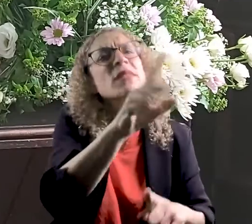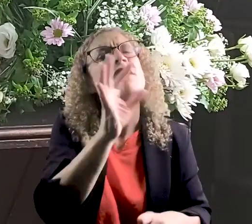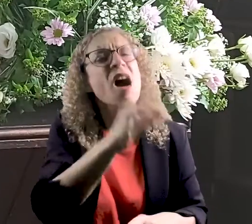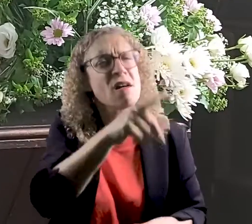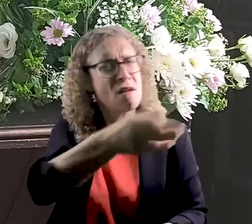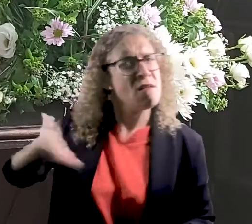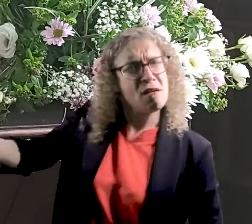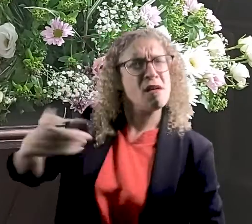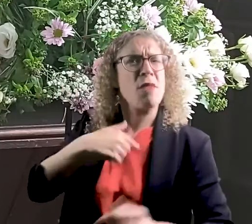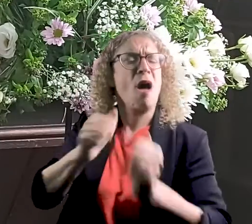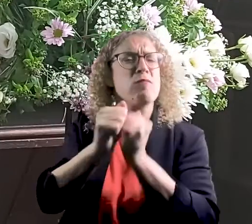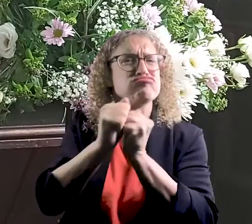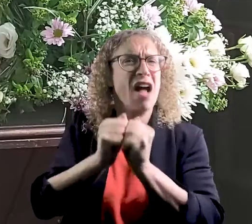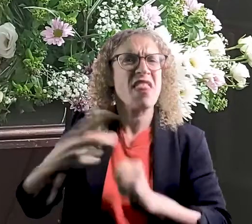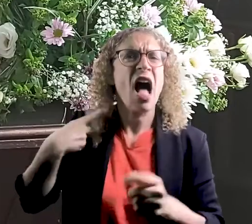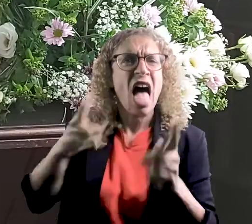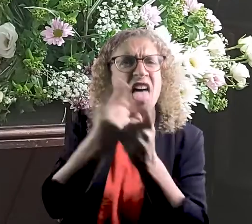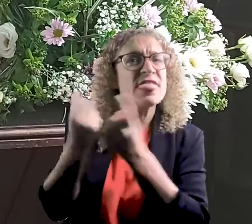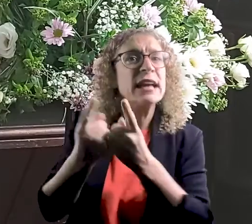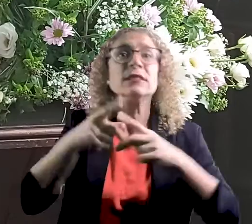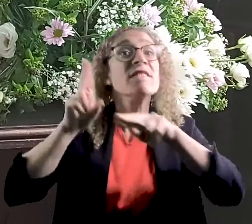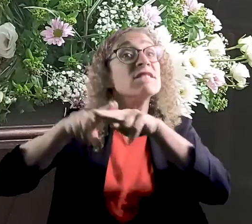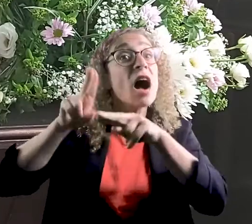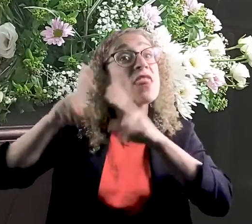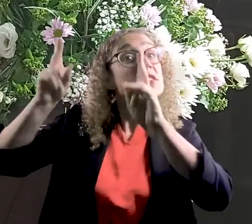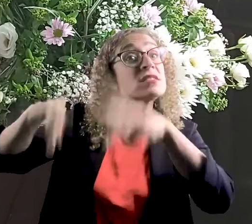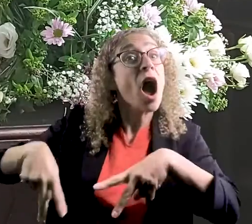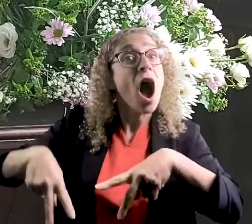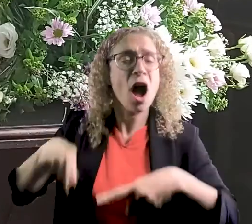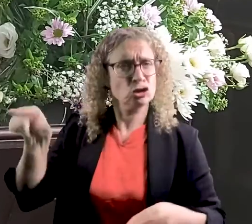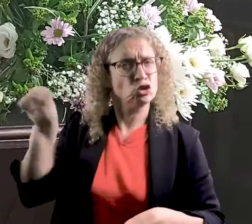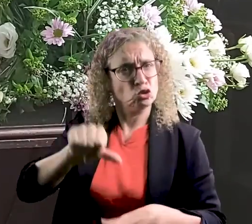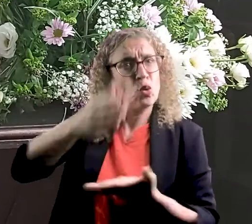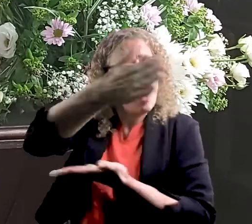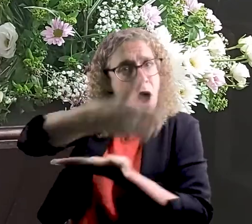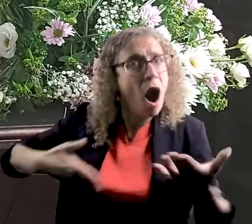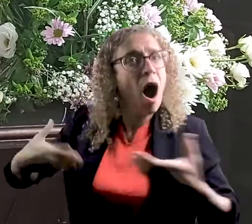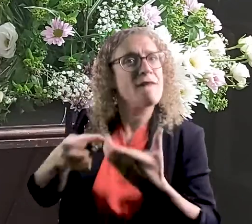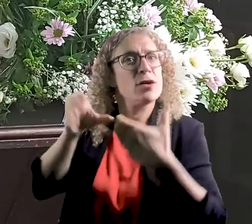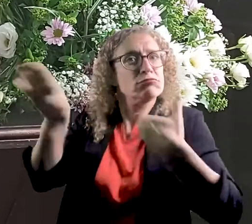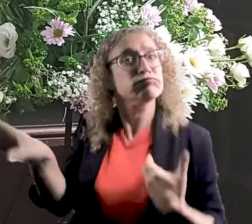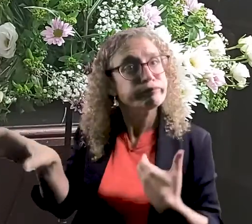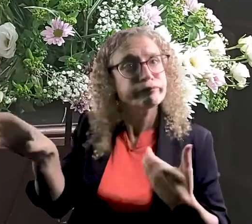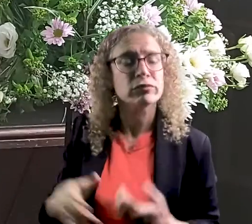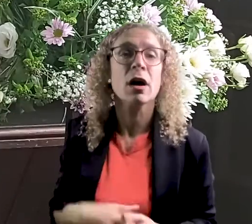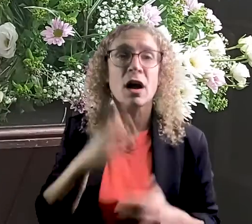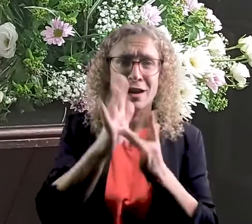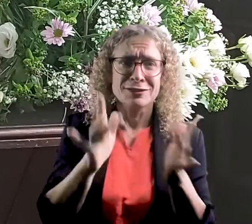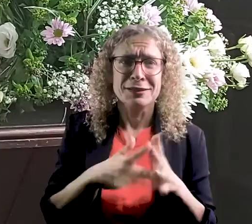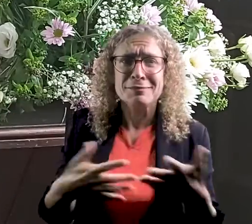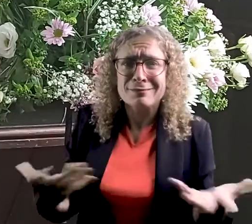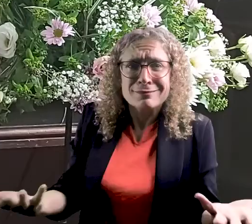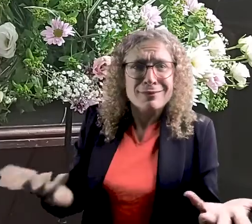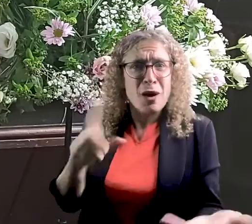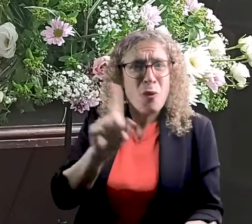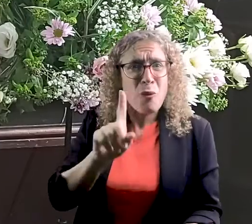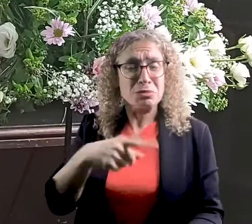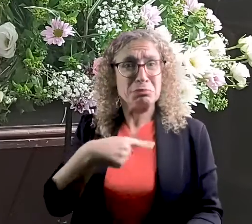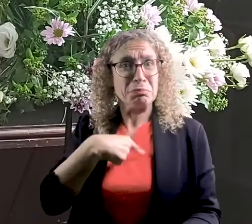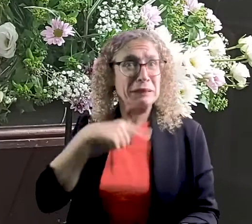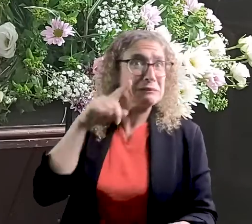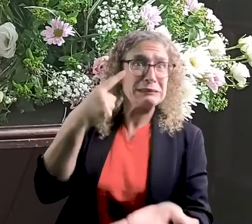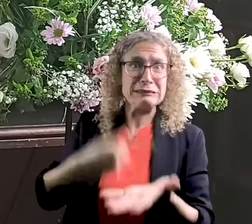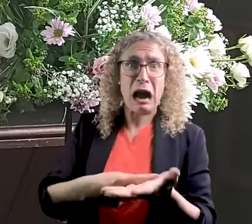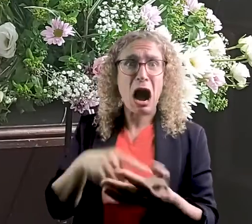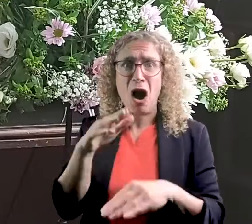my brother to divide with me the property our father left us." Jesus answered him, "My friend, who gave me the right to judge or